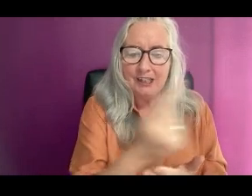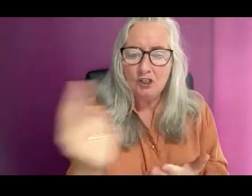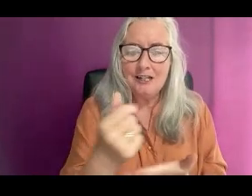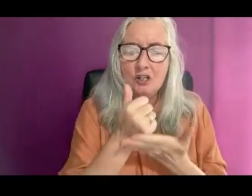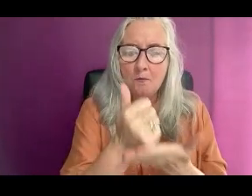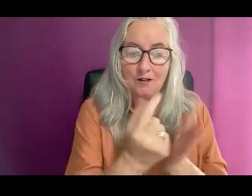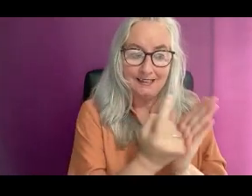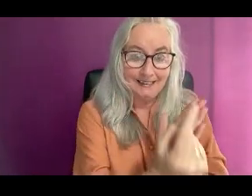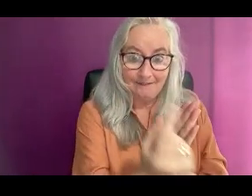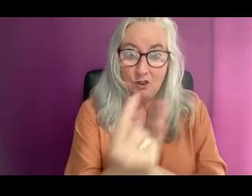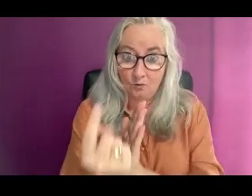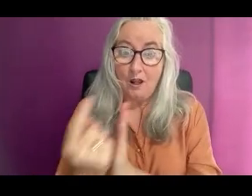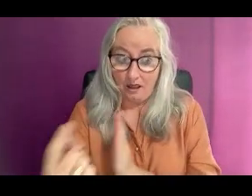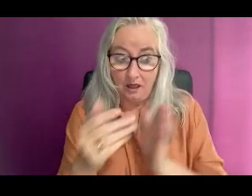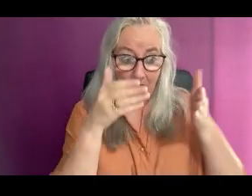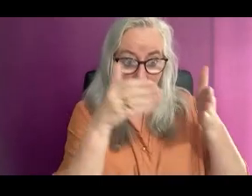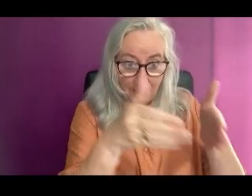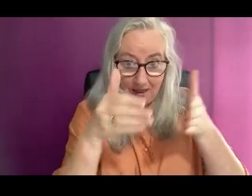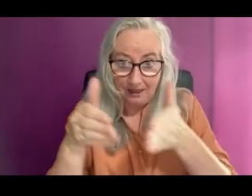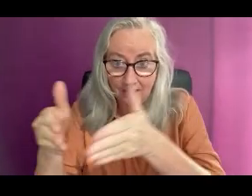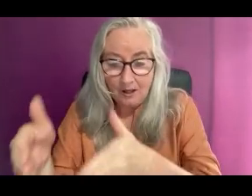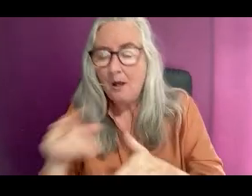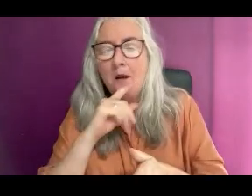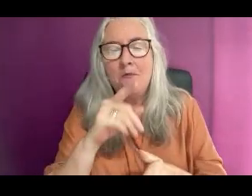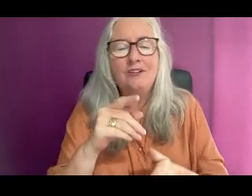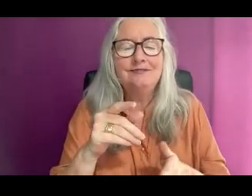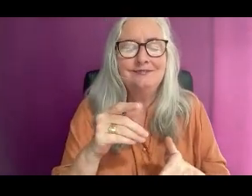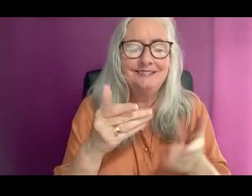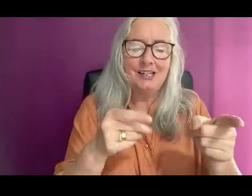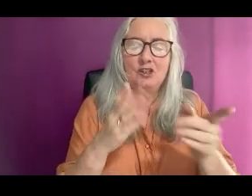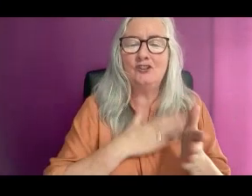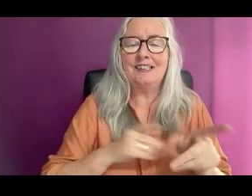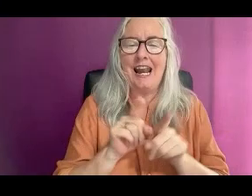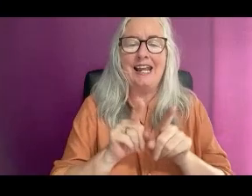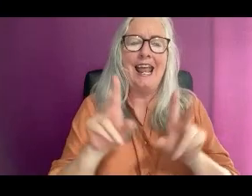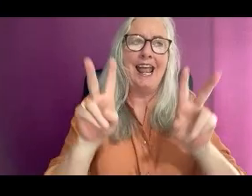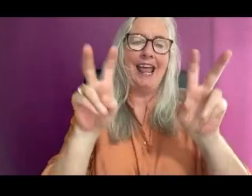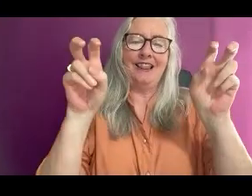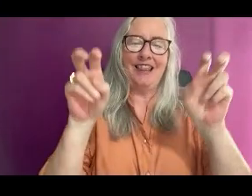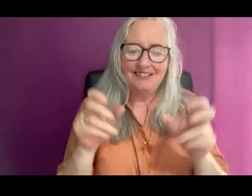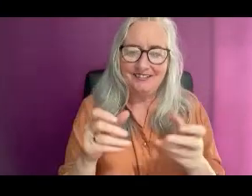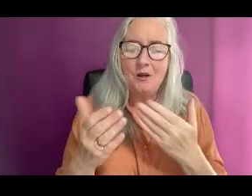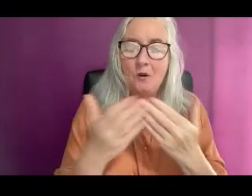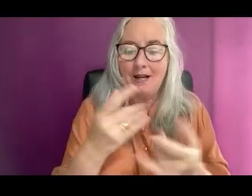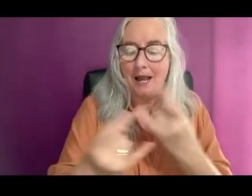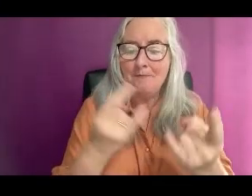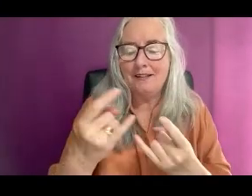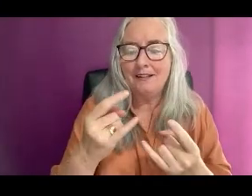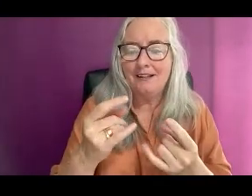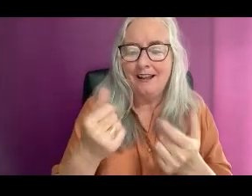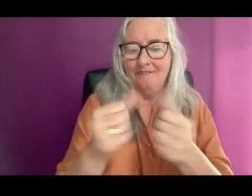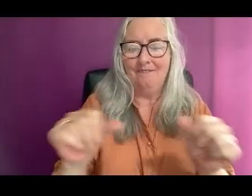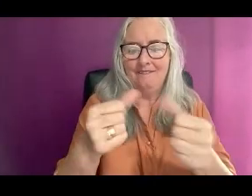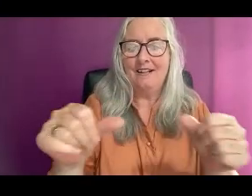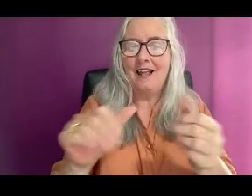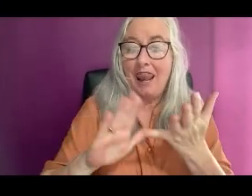individually, but just to give the kind of the headlines of the updates that took effect as of last month.